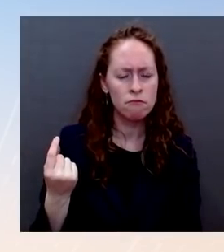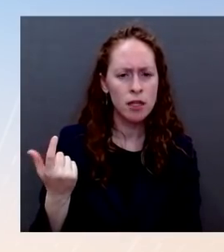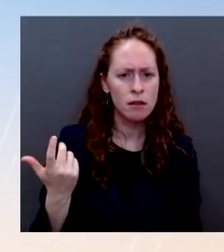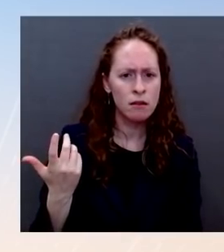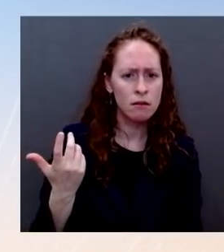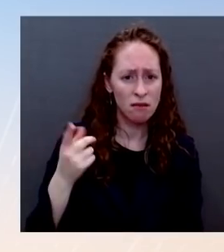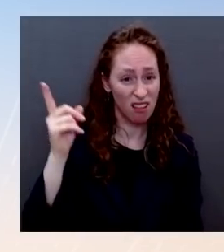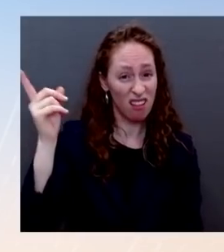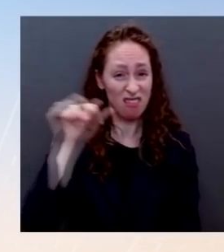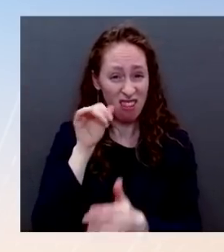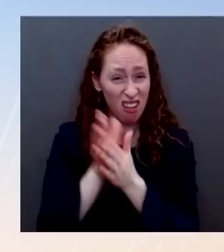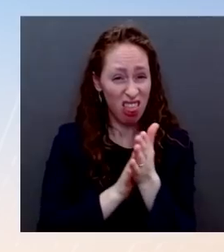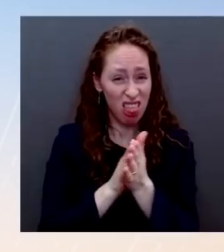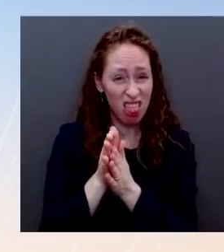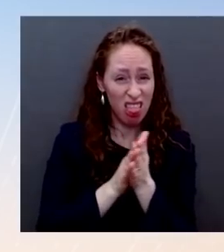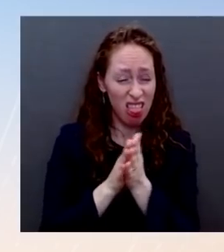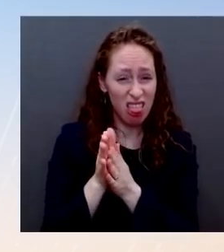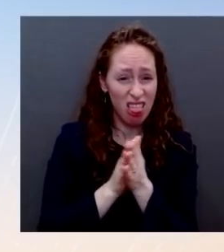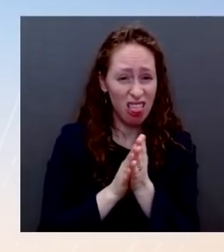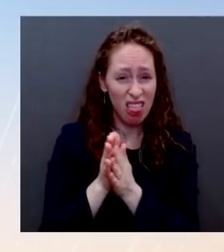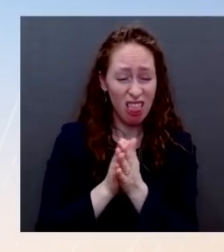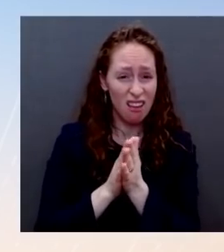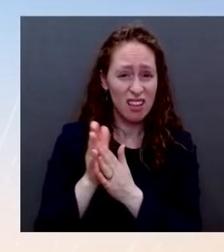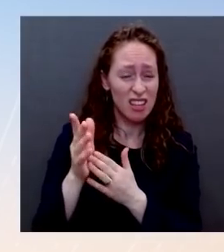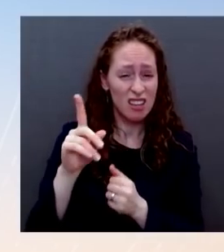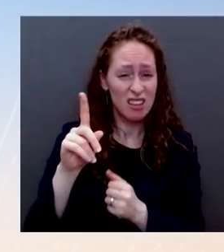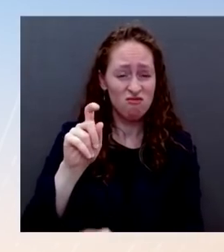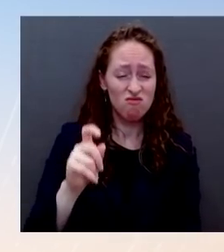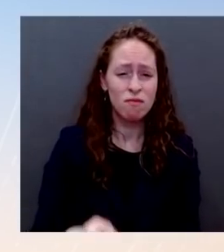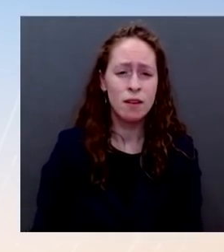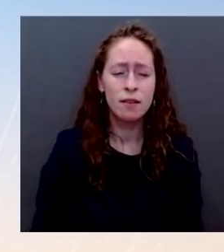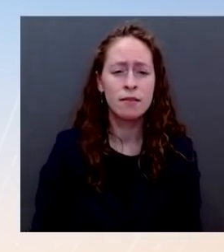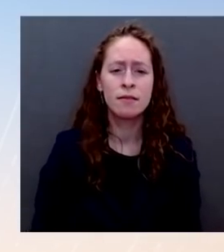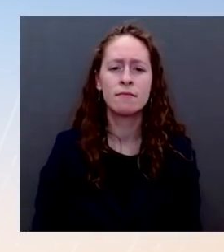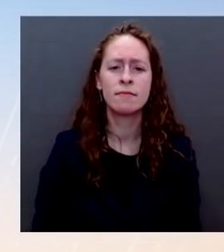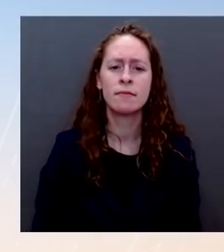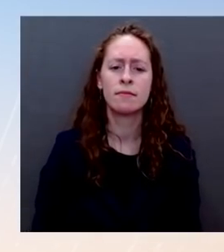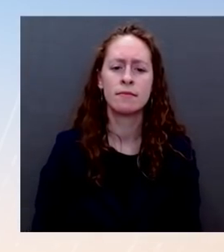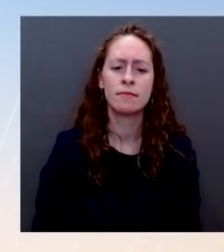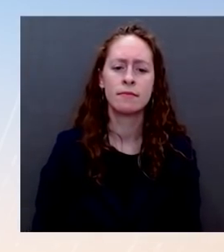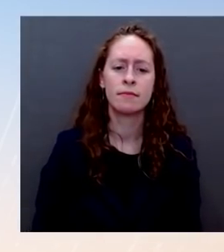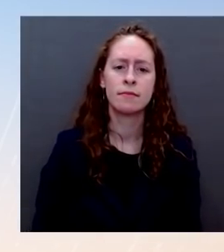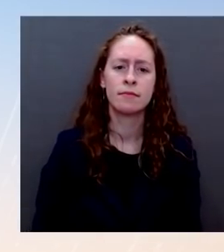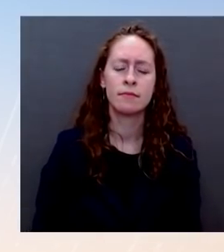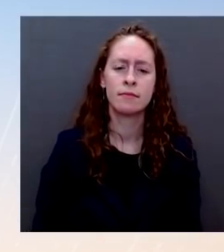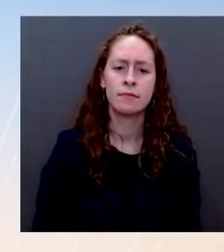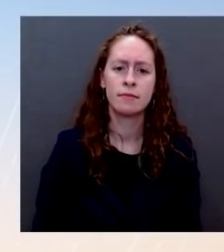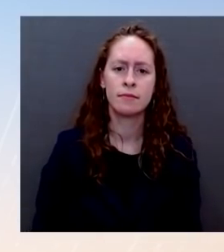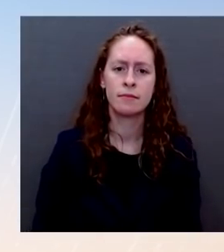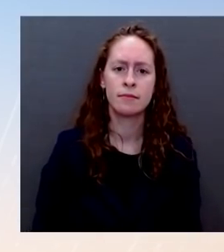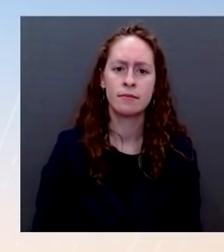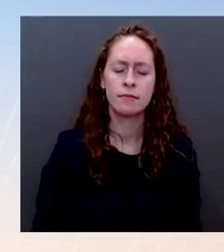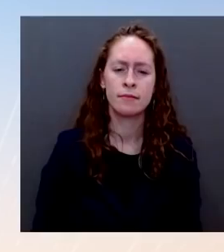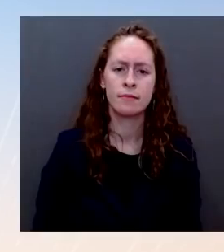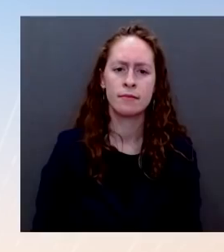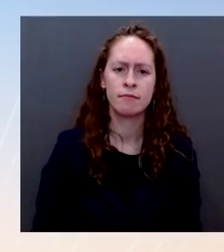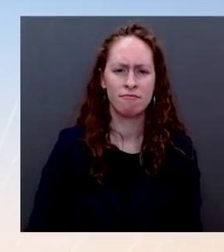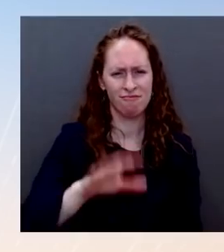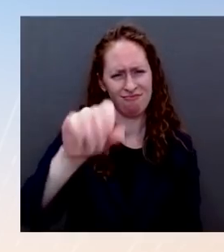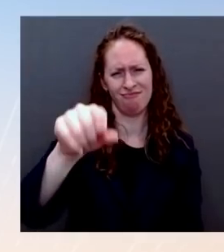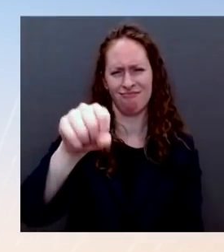an advocate for collective bargaining rights, for the rights of workers, for strong